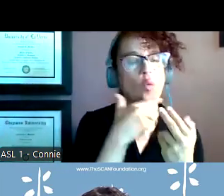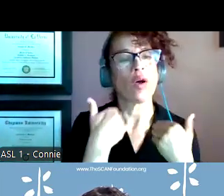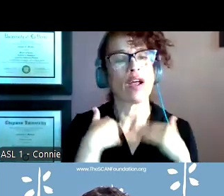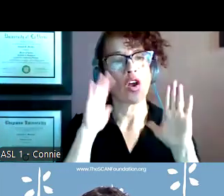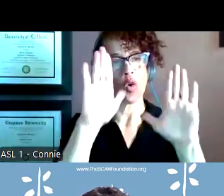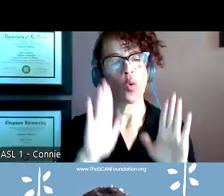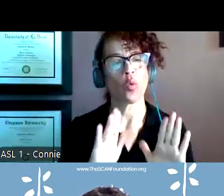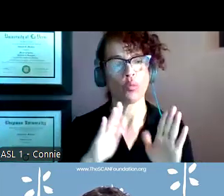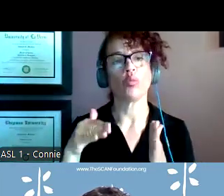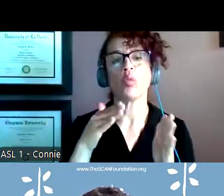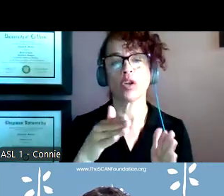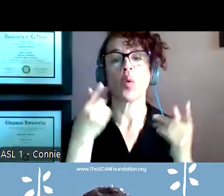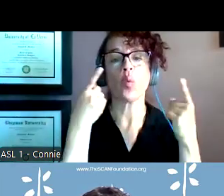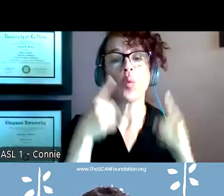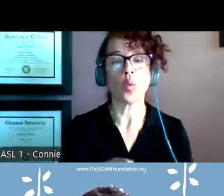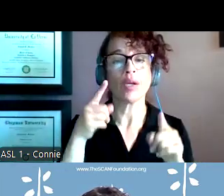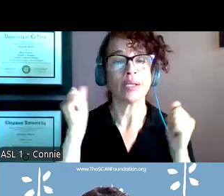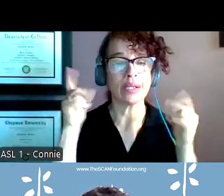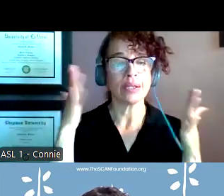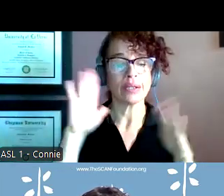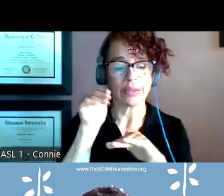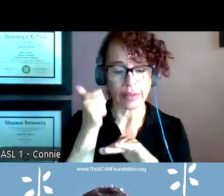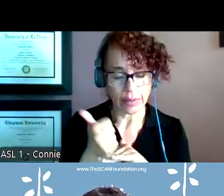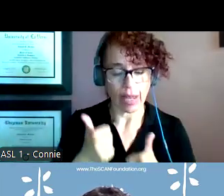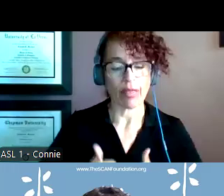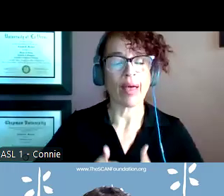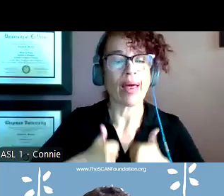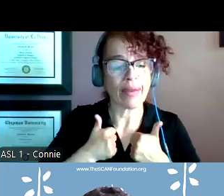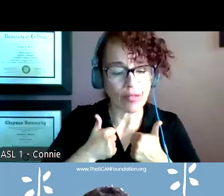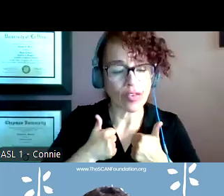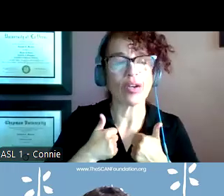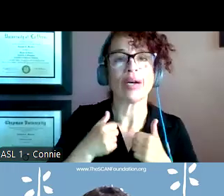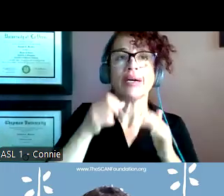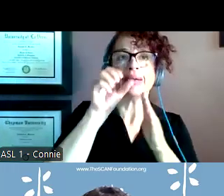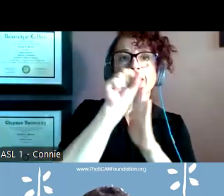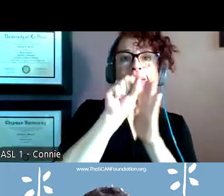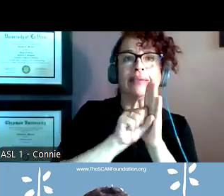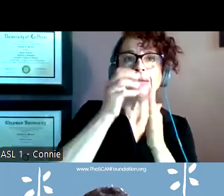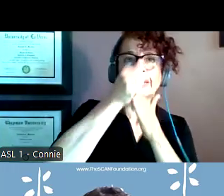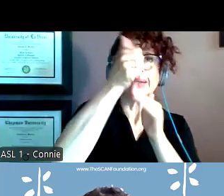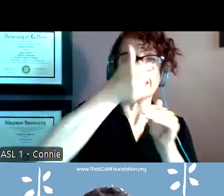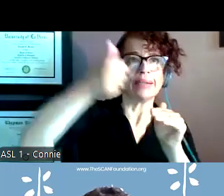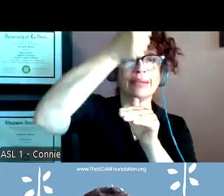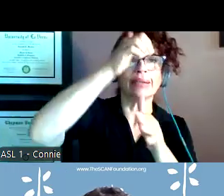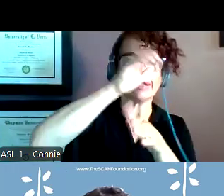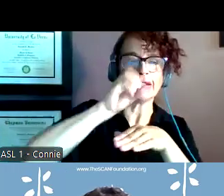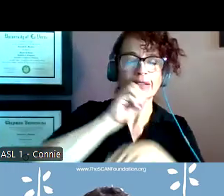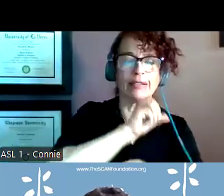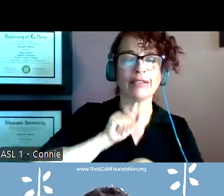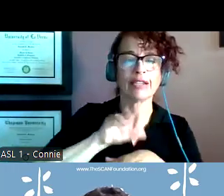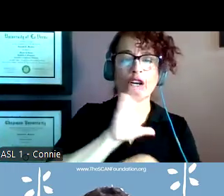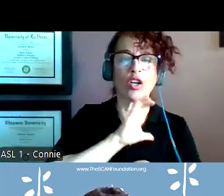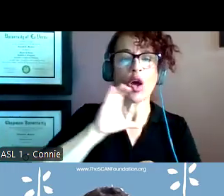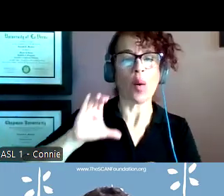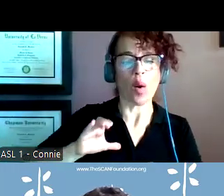great groups that's going on. They're already established, like the stakeholders, the advisory committees,